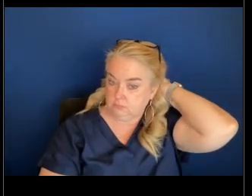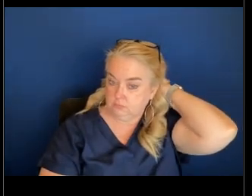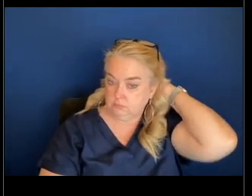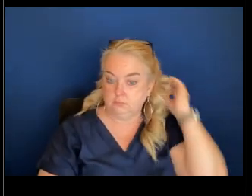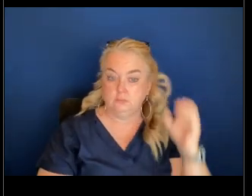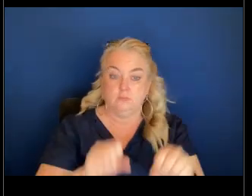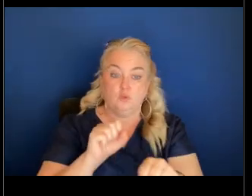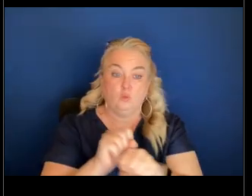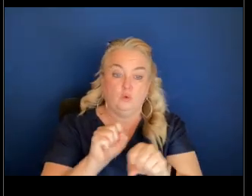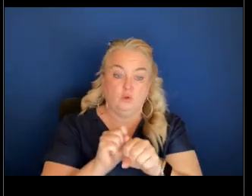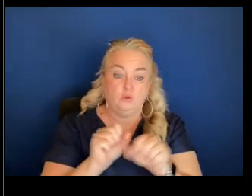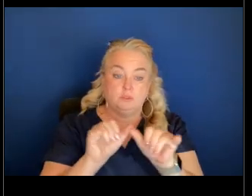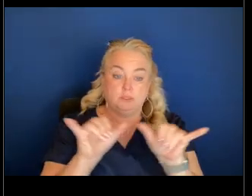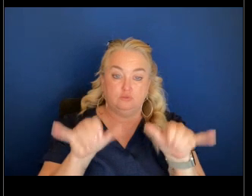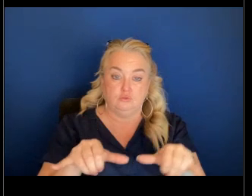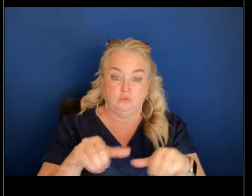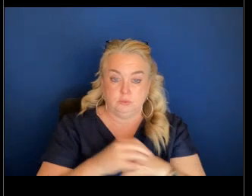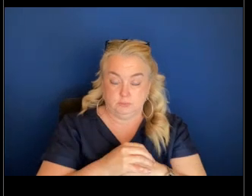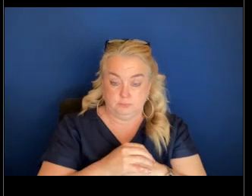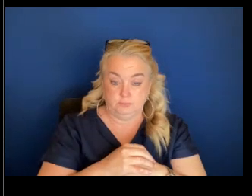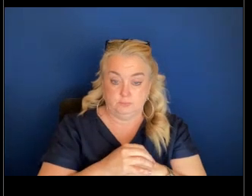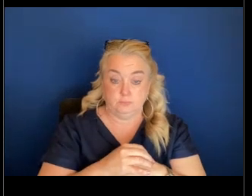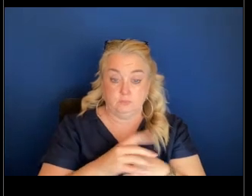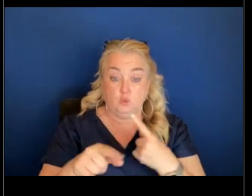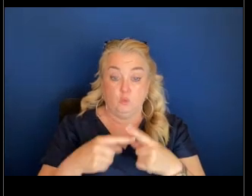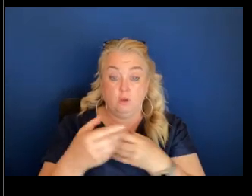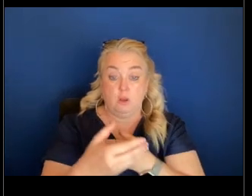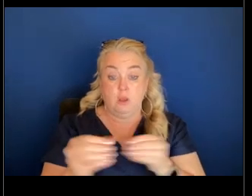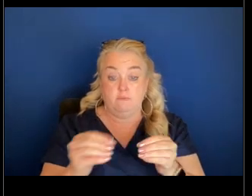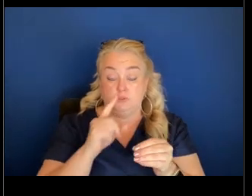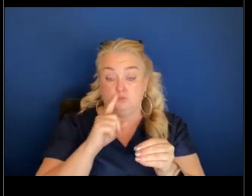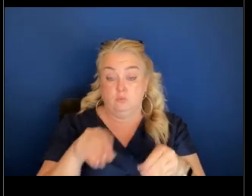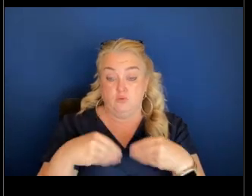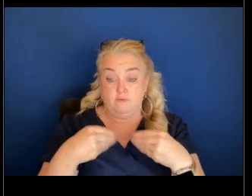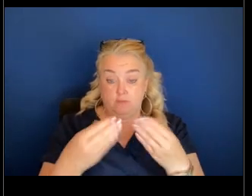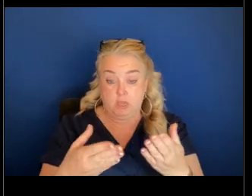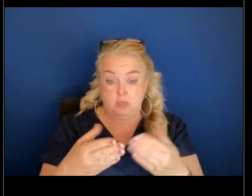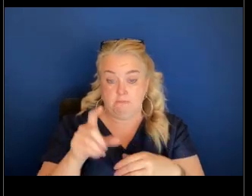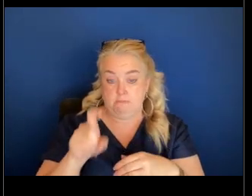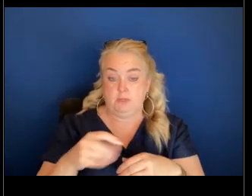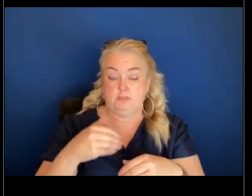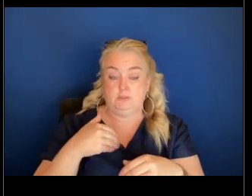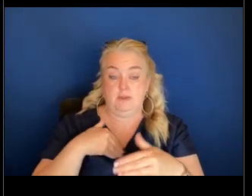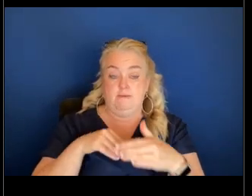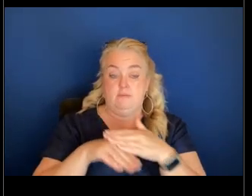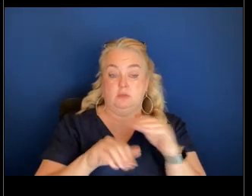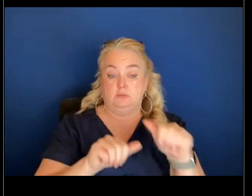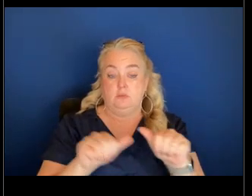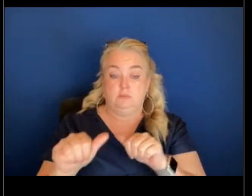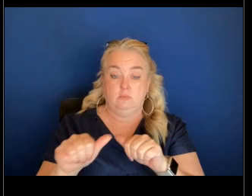Workstations. When office centers are provided, there must be